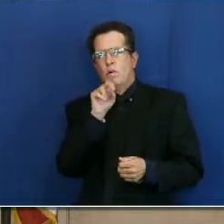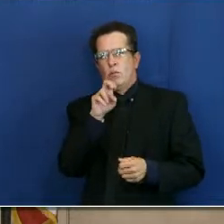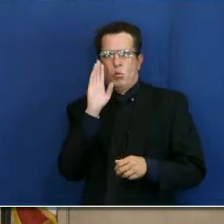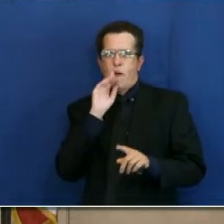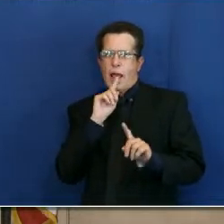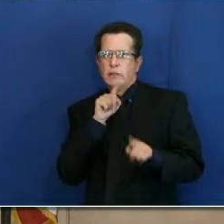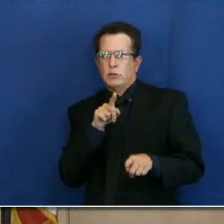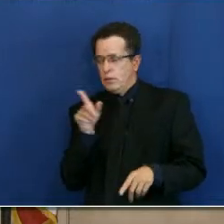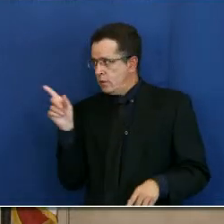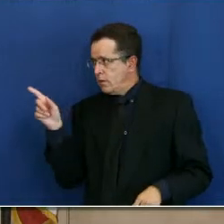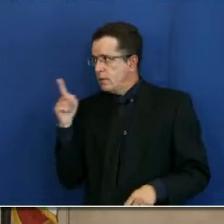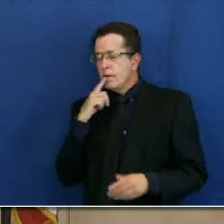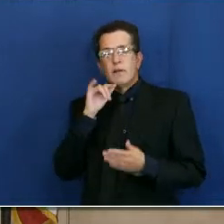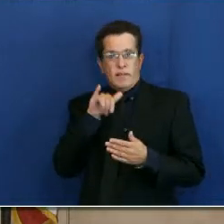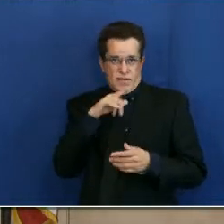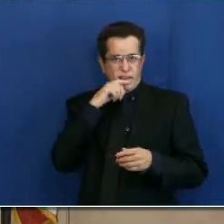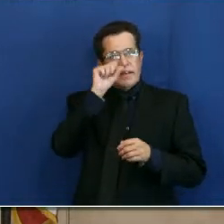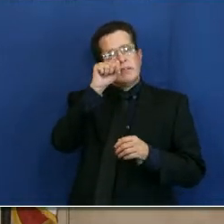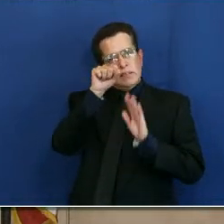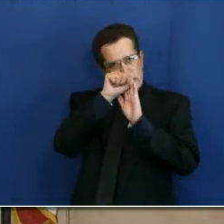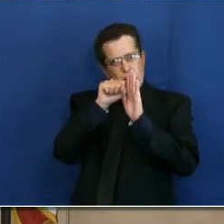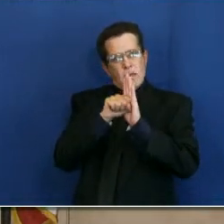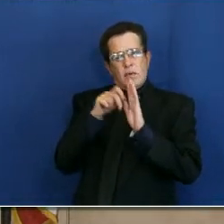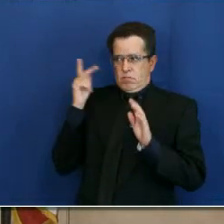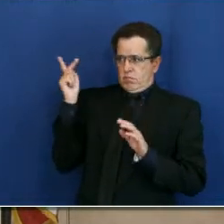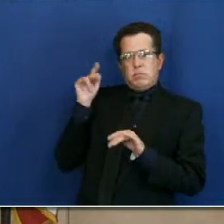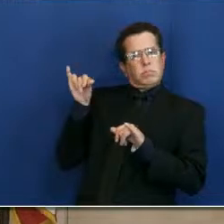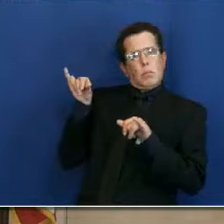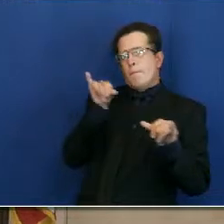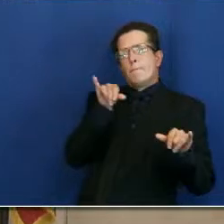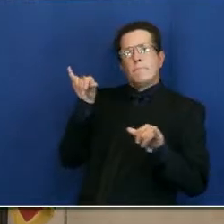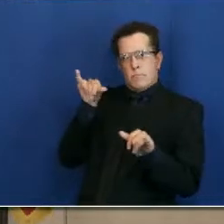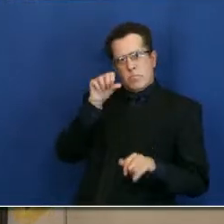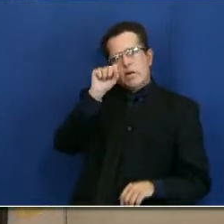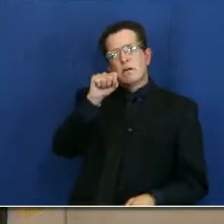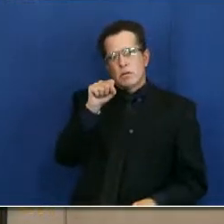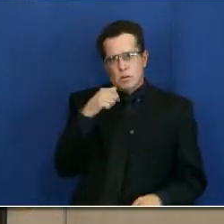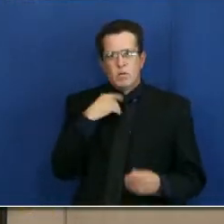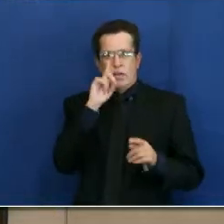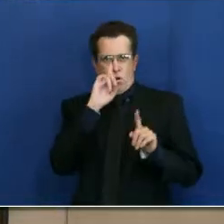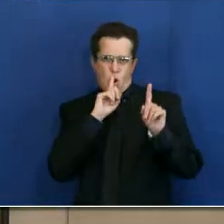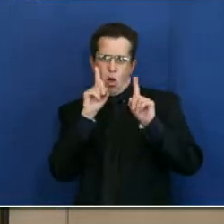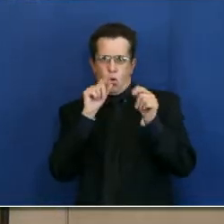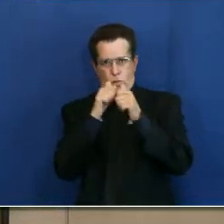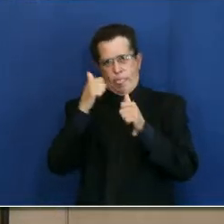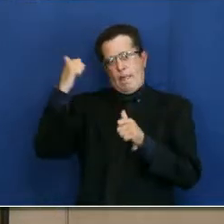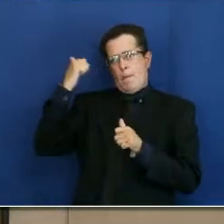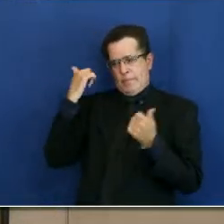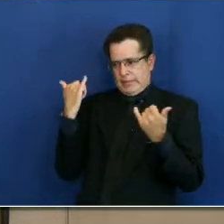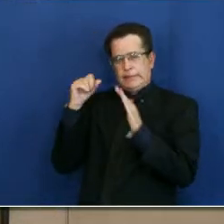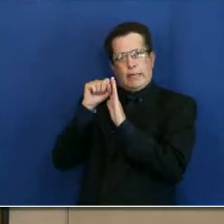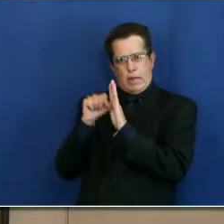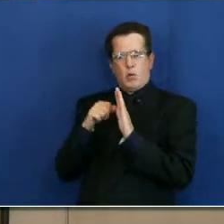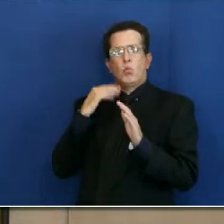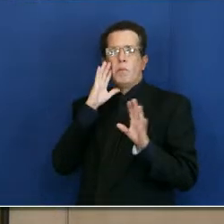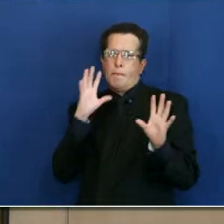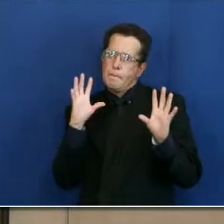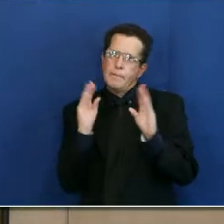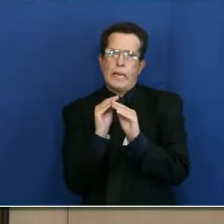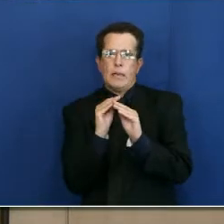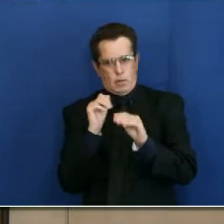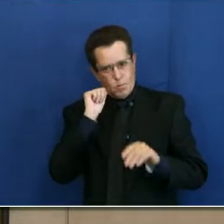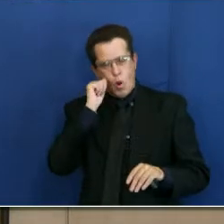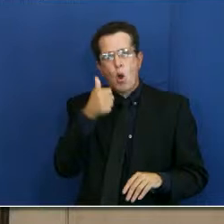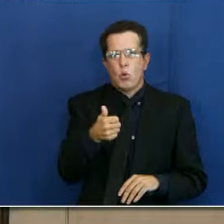So for the first question, yes, the state does. We actually had conversations with them today, and we have a meeting scheduled